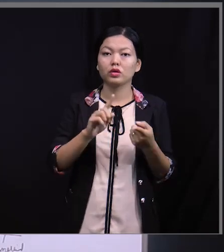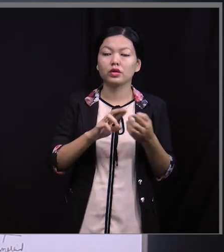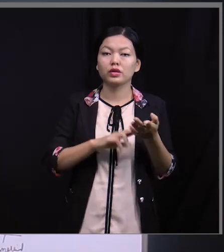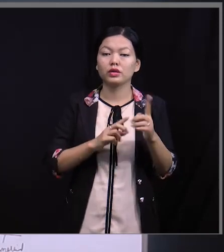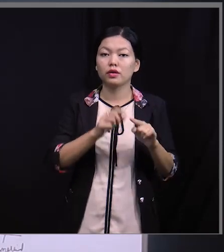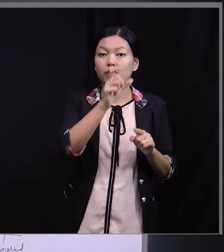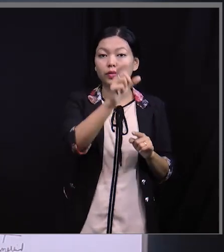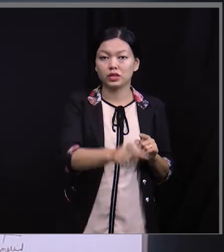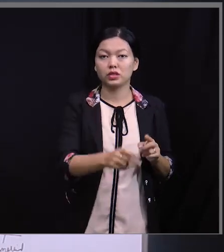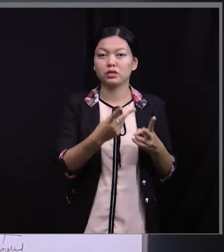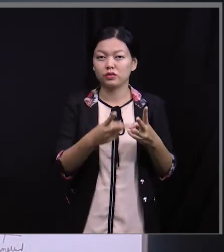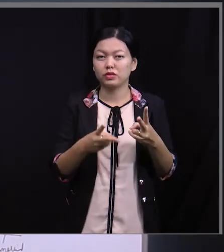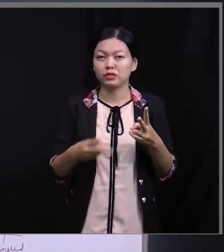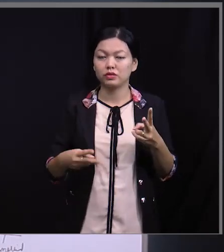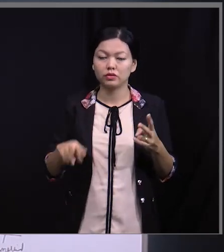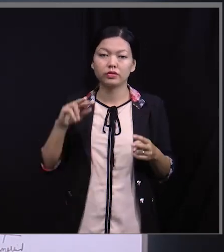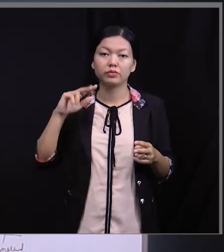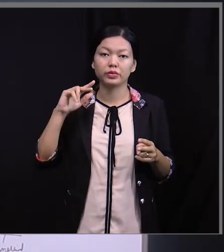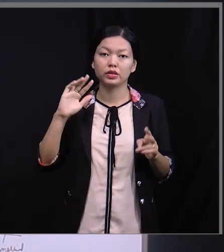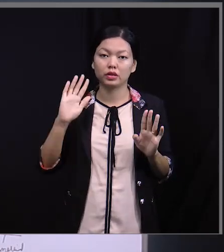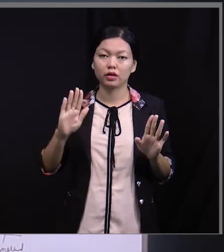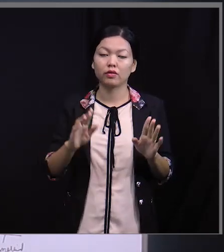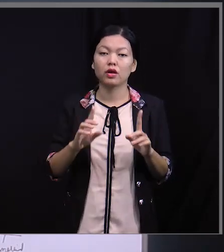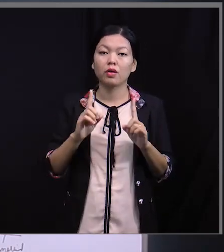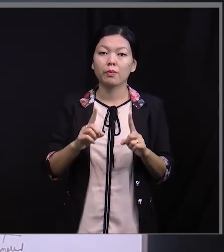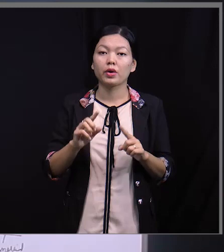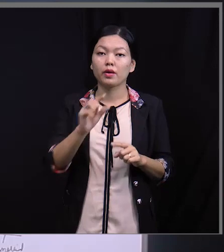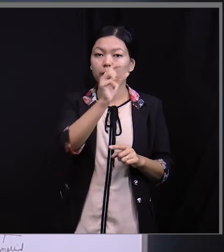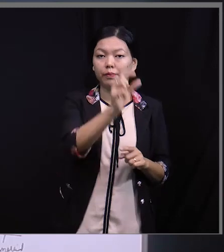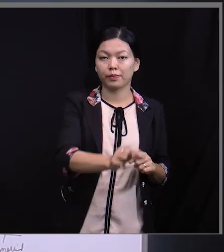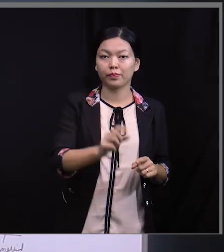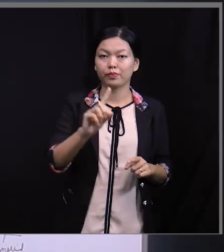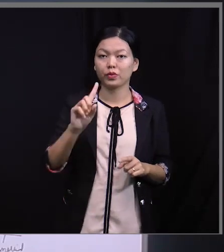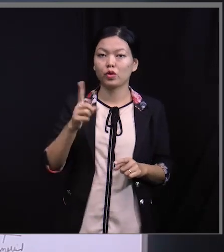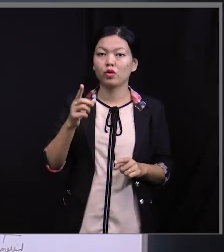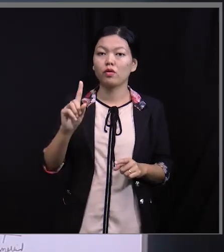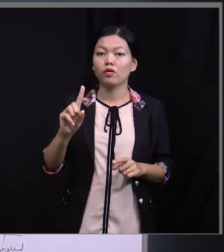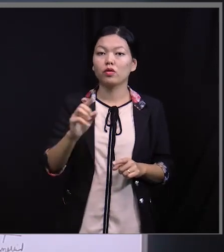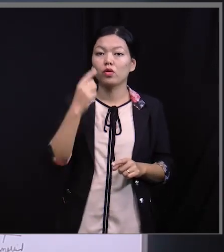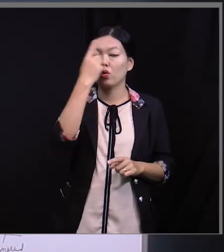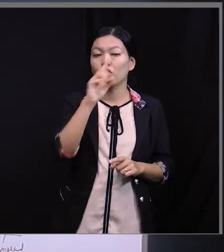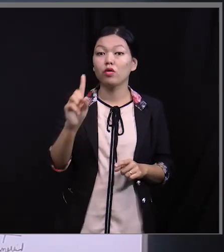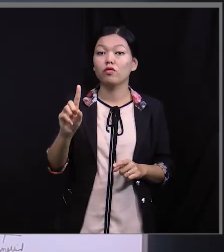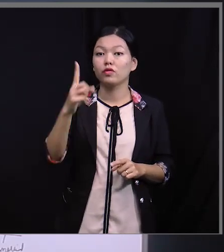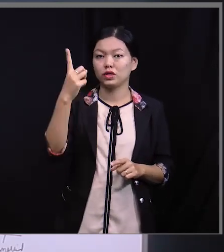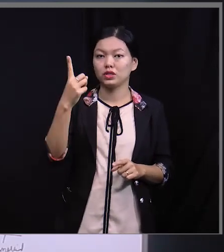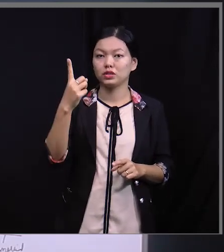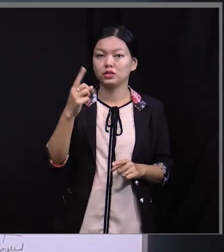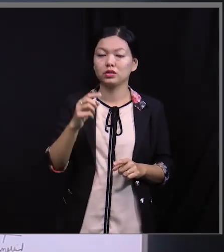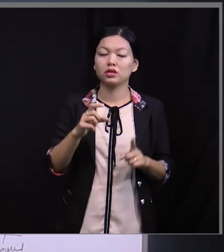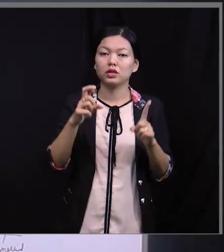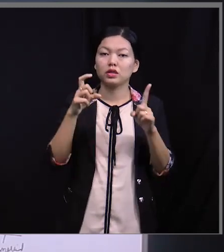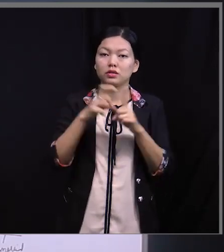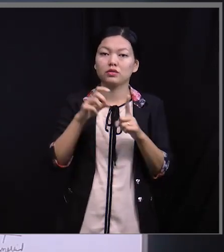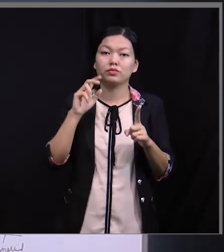So the person who first coined the term entrepreneur defined entrepreneur as a